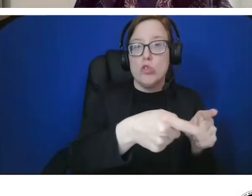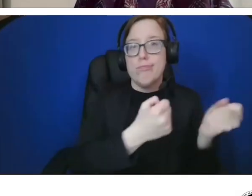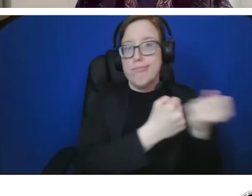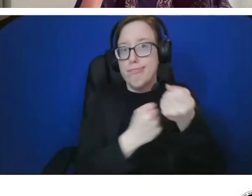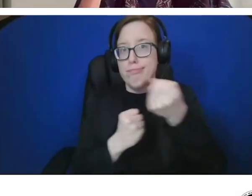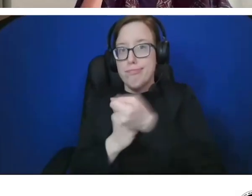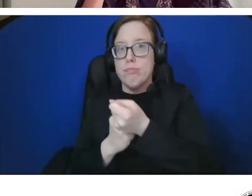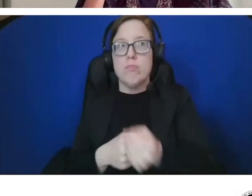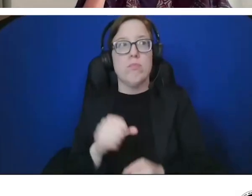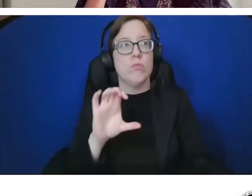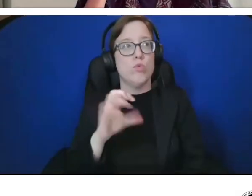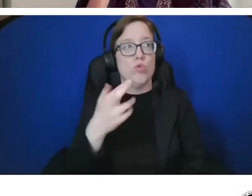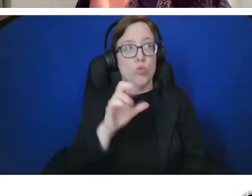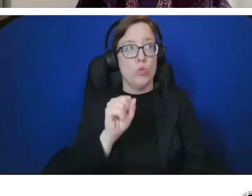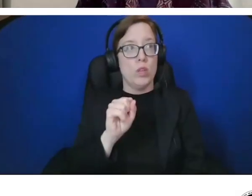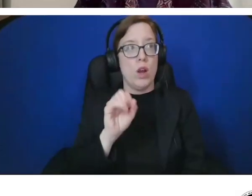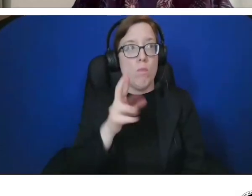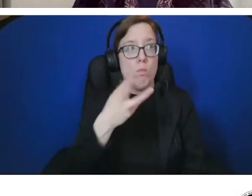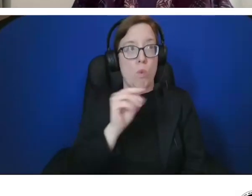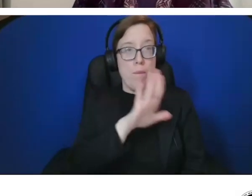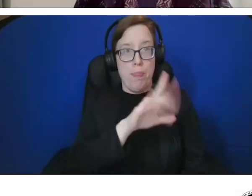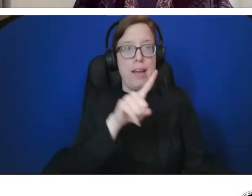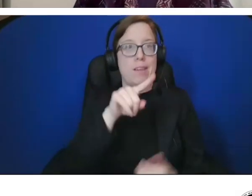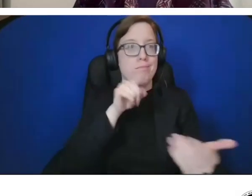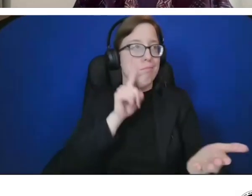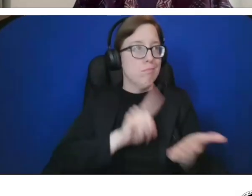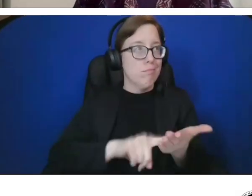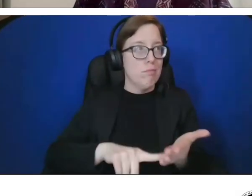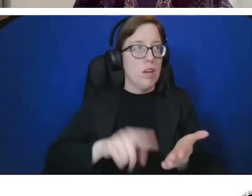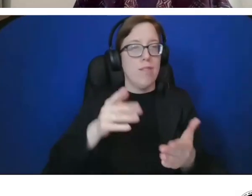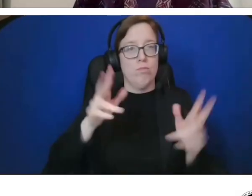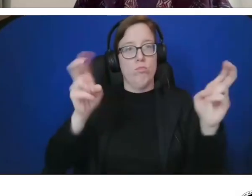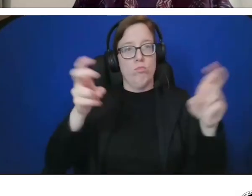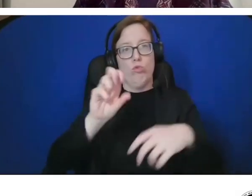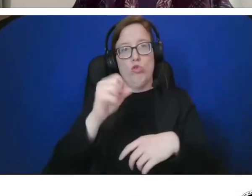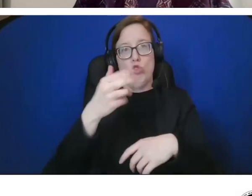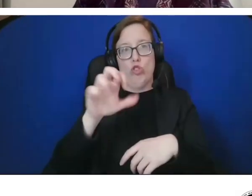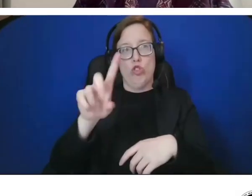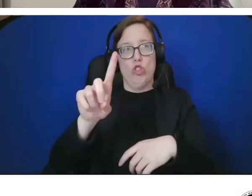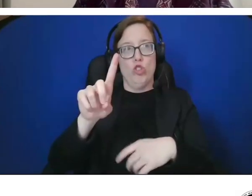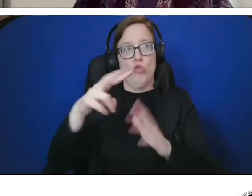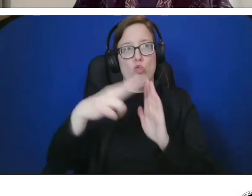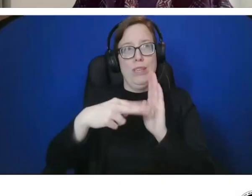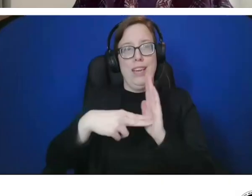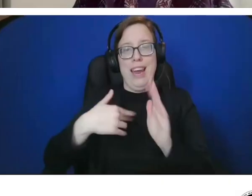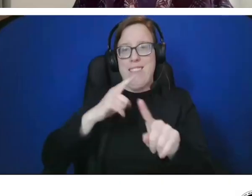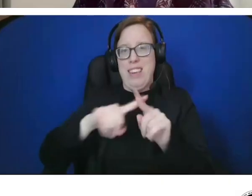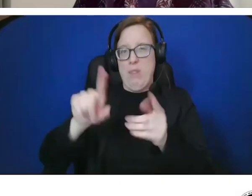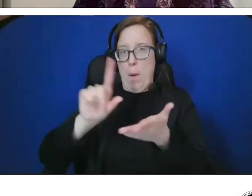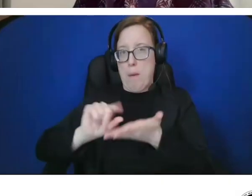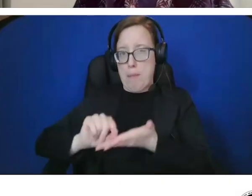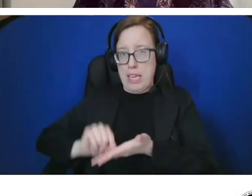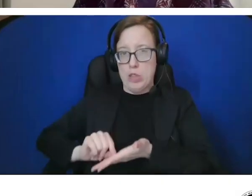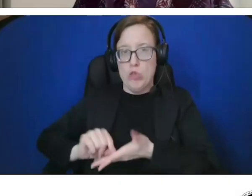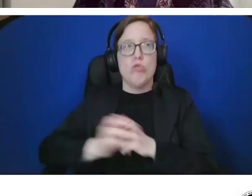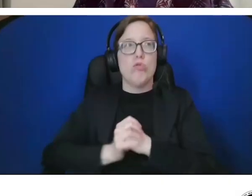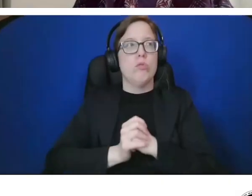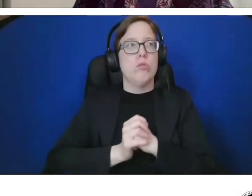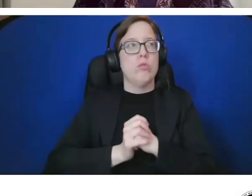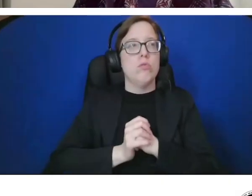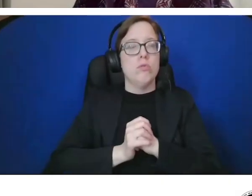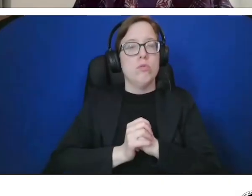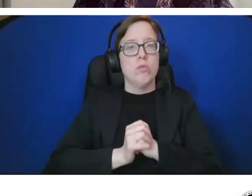do so. So in Chris Brum's study of shared reading, of which he has a number of publications,